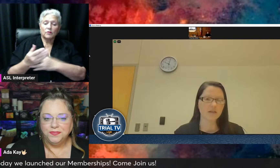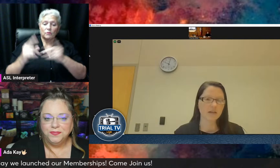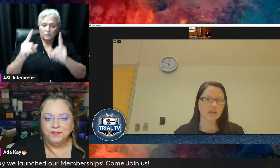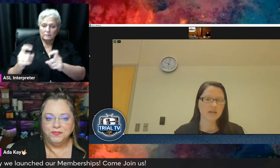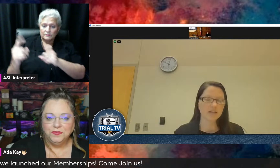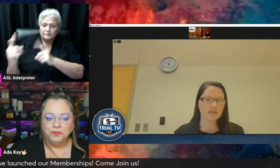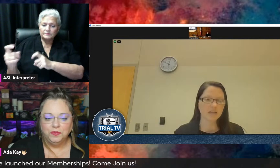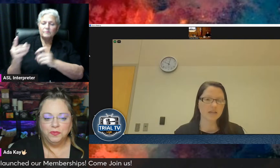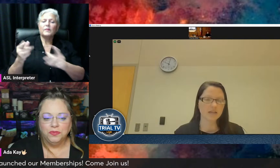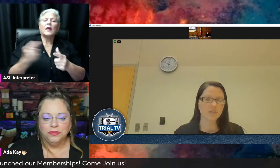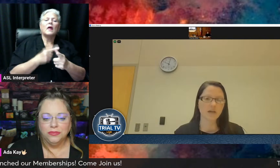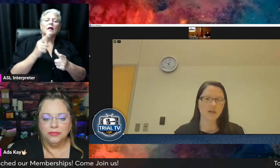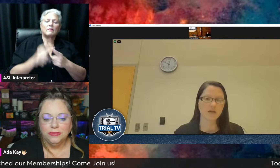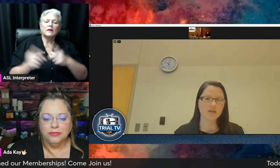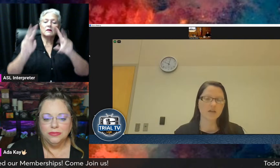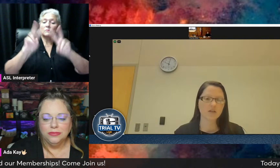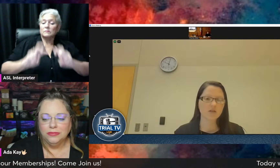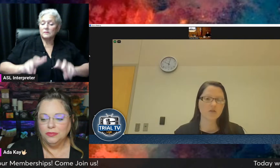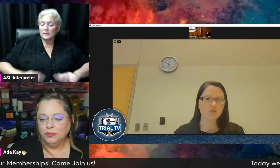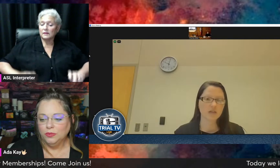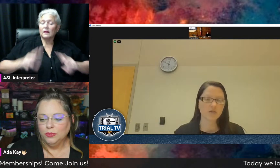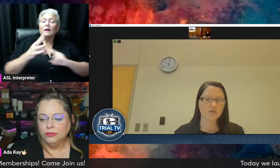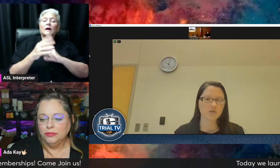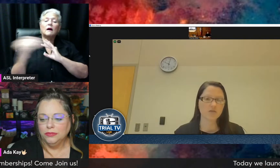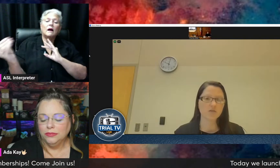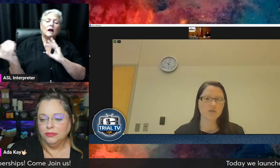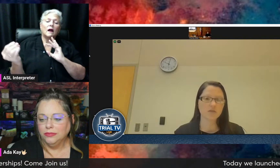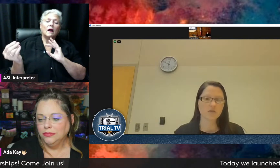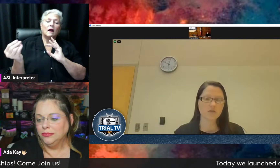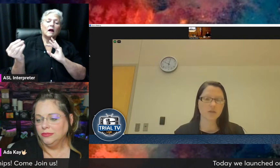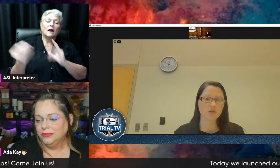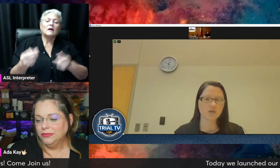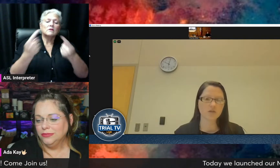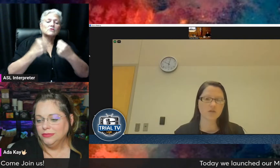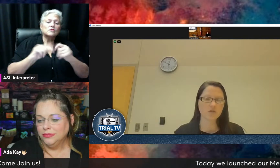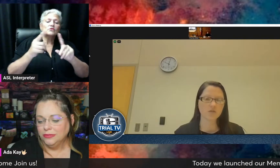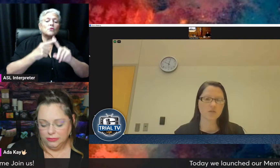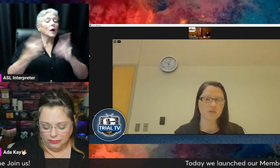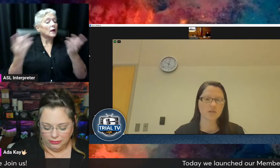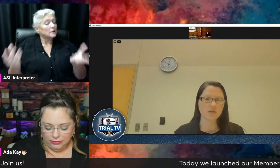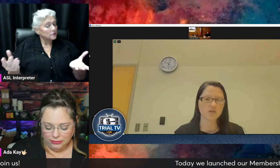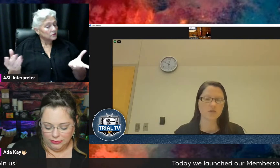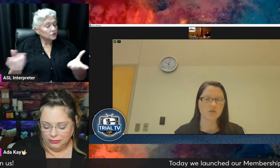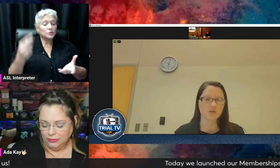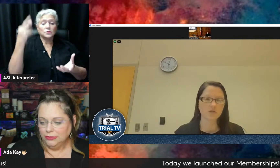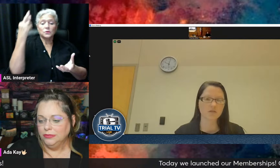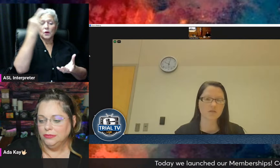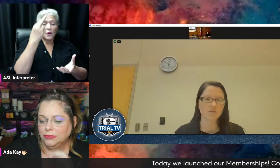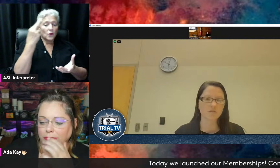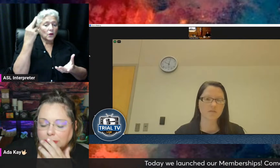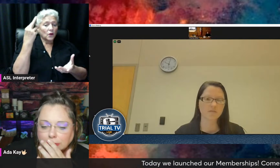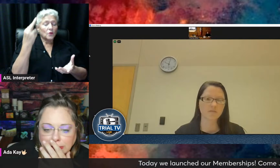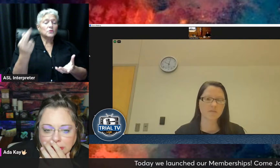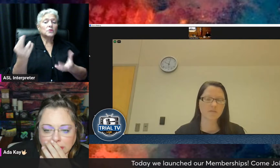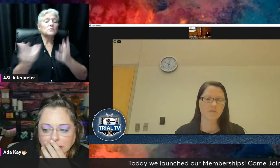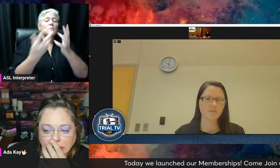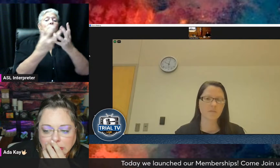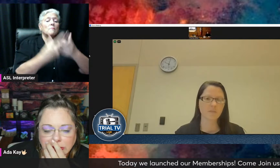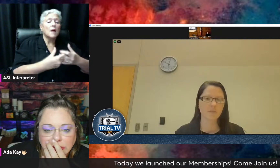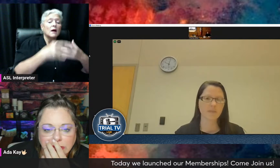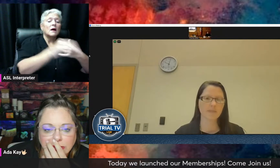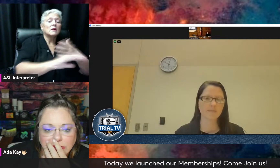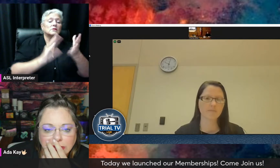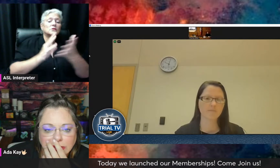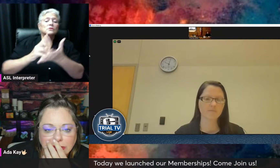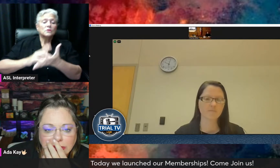subsequently analyzed and compared to try to attribute those impressions to a particular source. Could